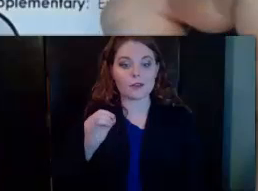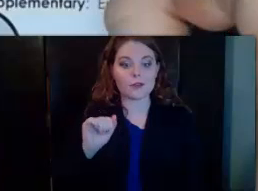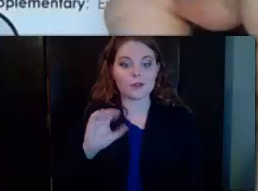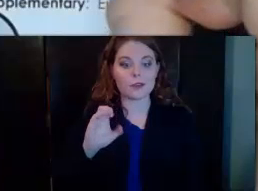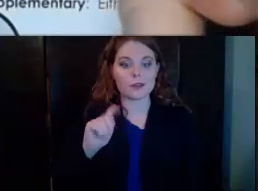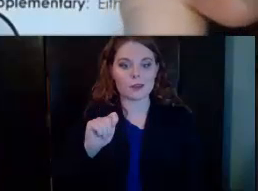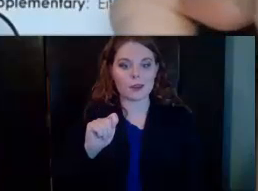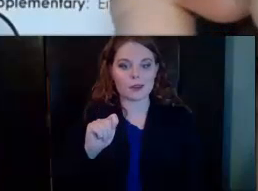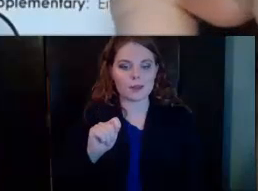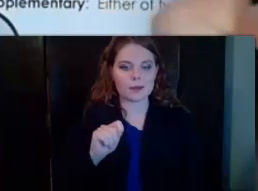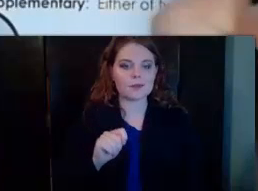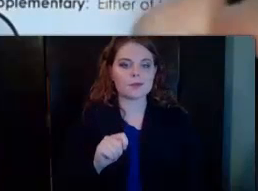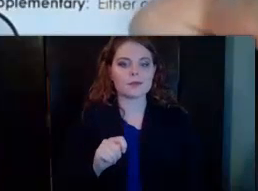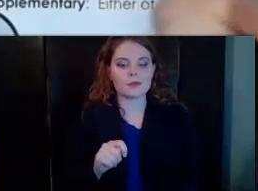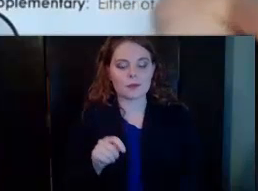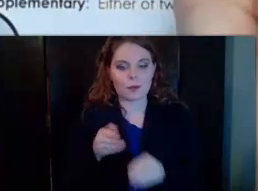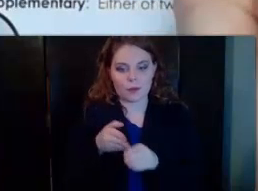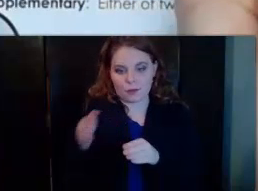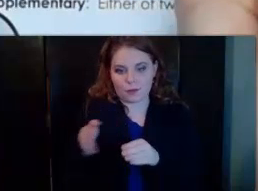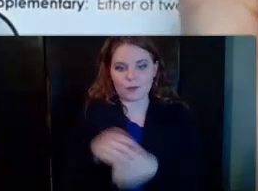where you have a larger angle